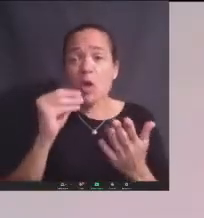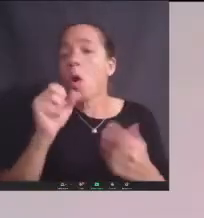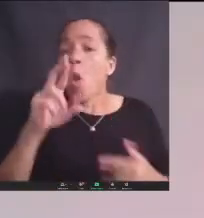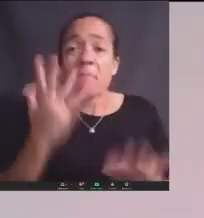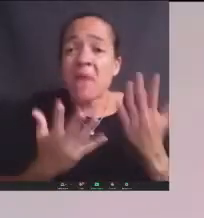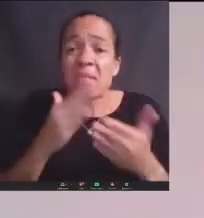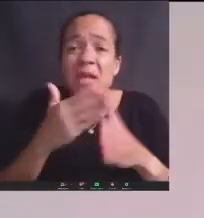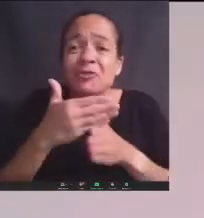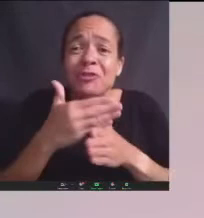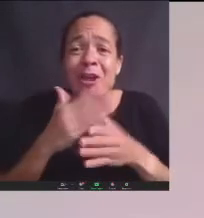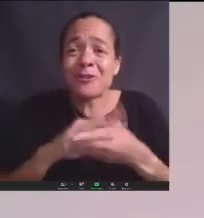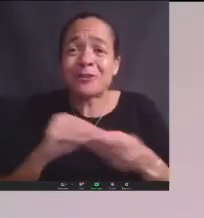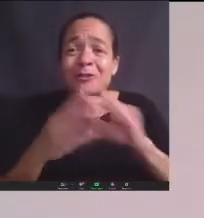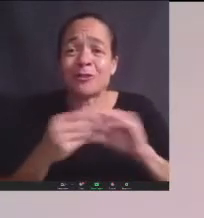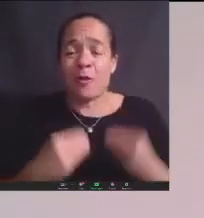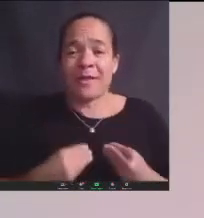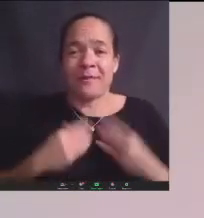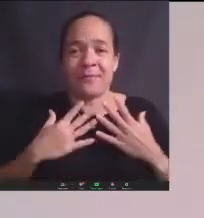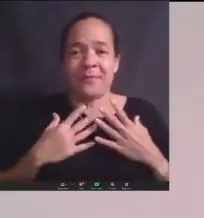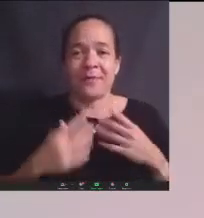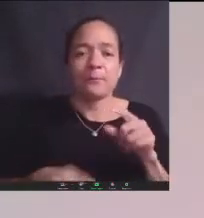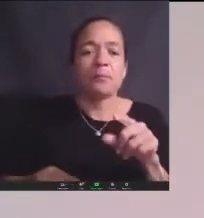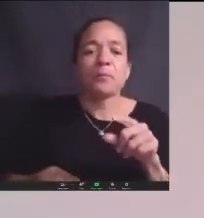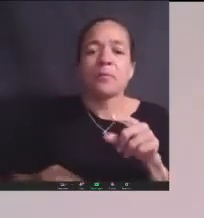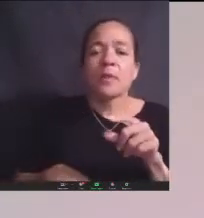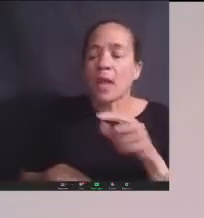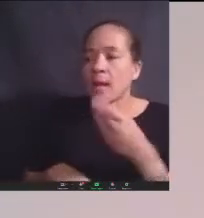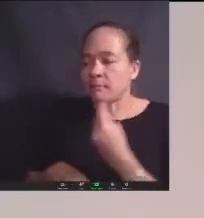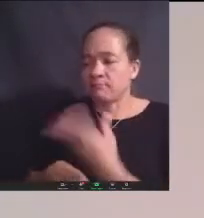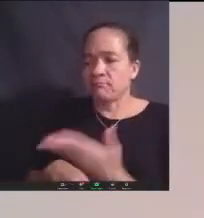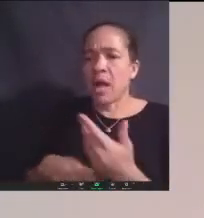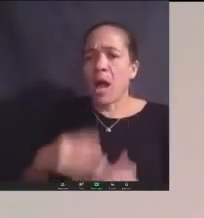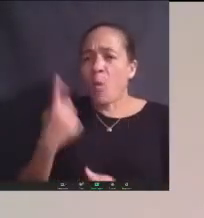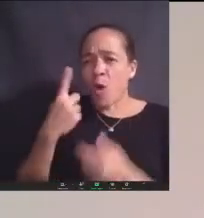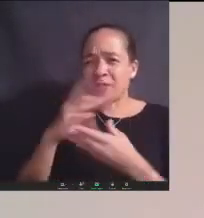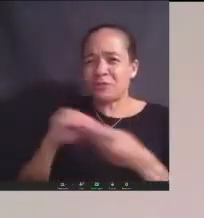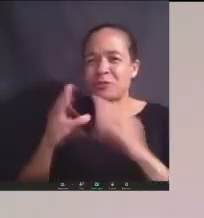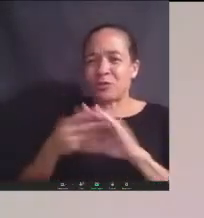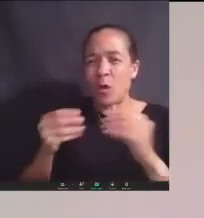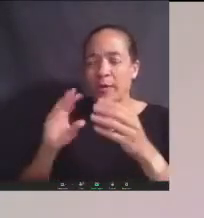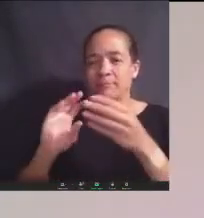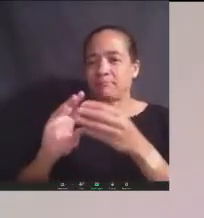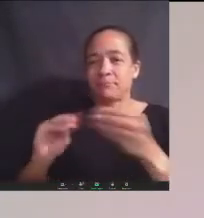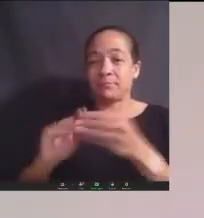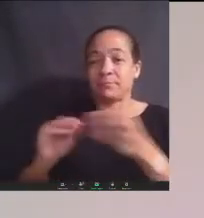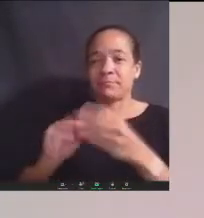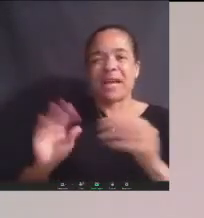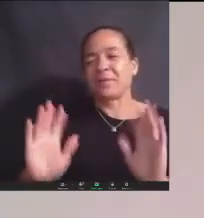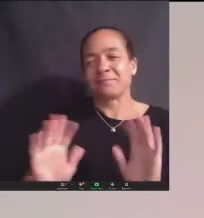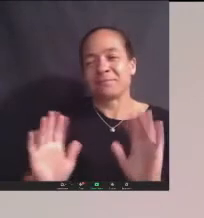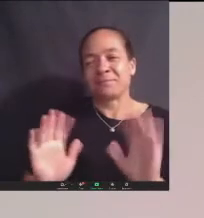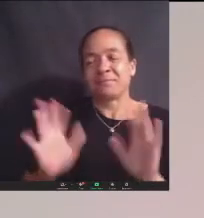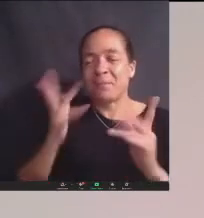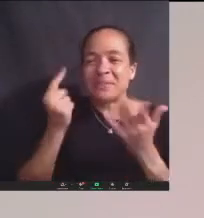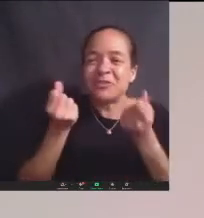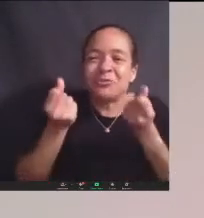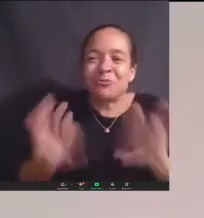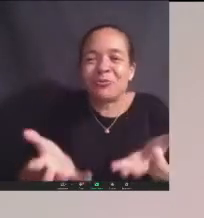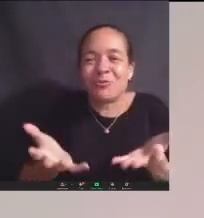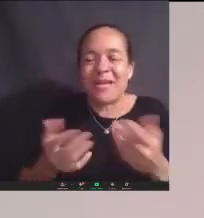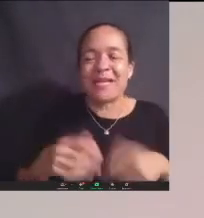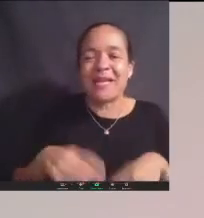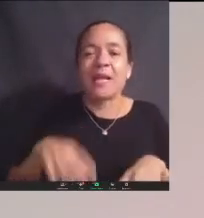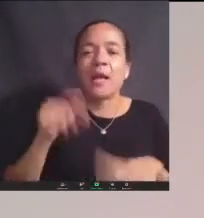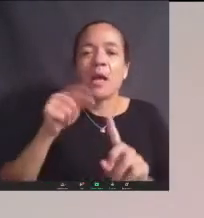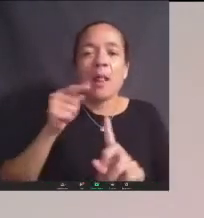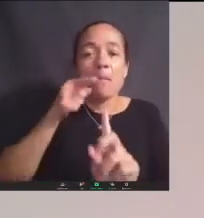won't pull out a single story only because there's so many, and I think the moral of the book and the moral of this